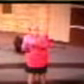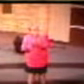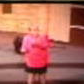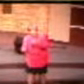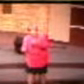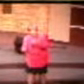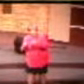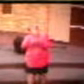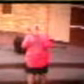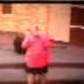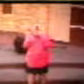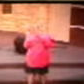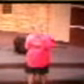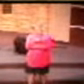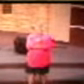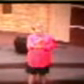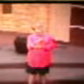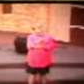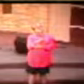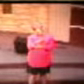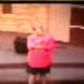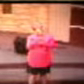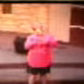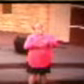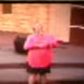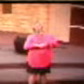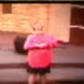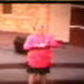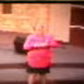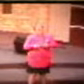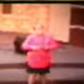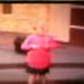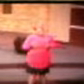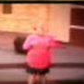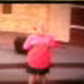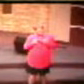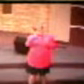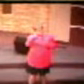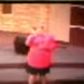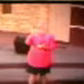to live Teresa of Avila's words.